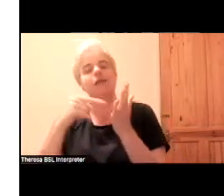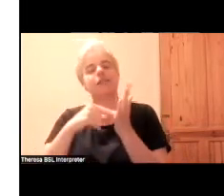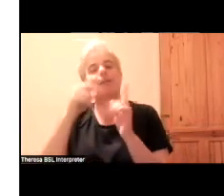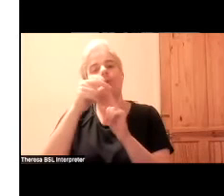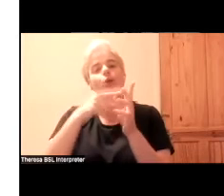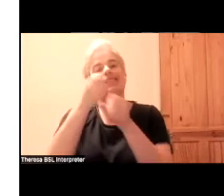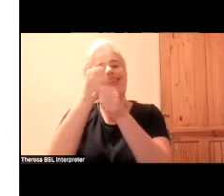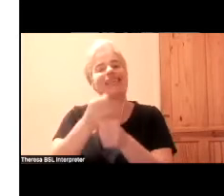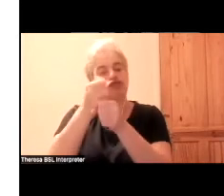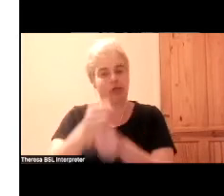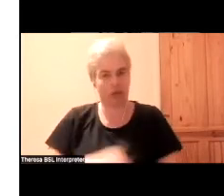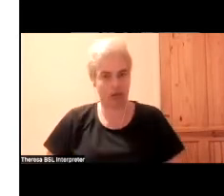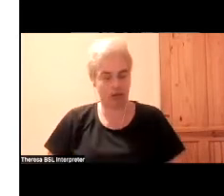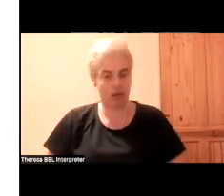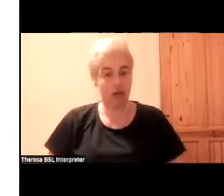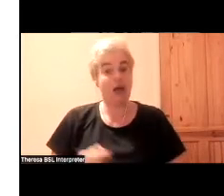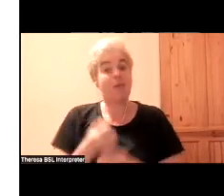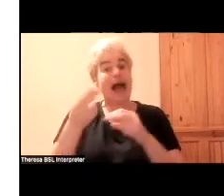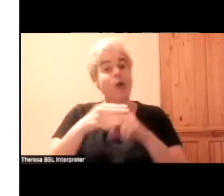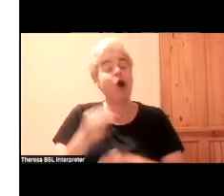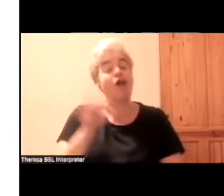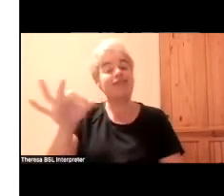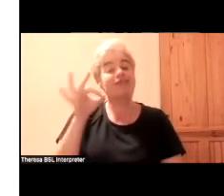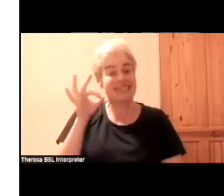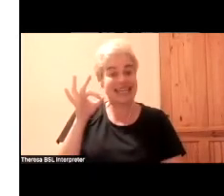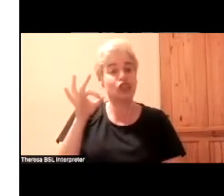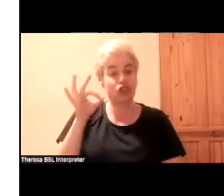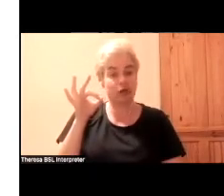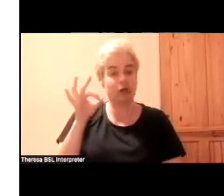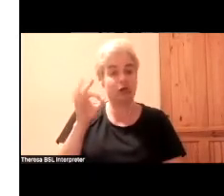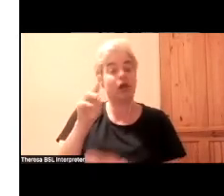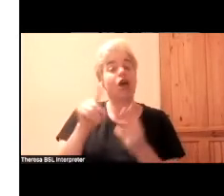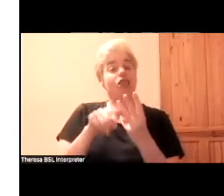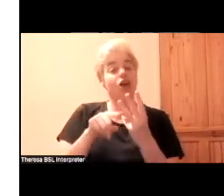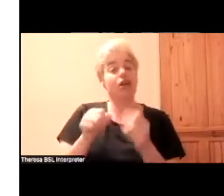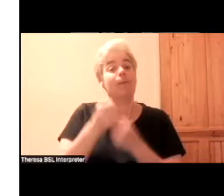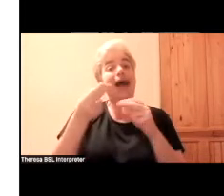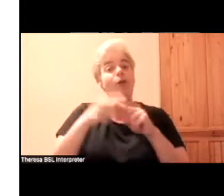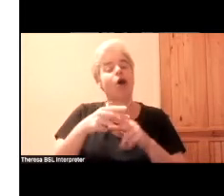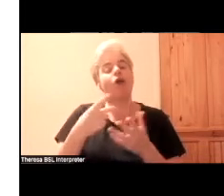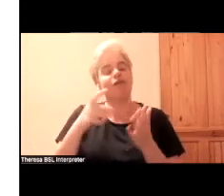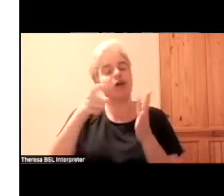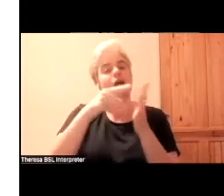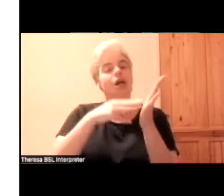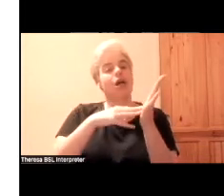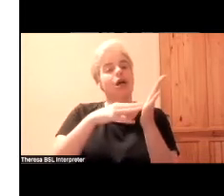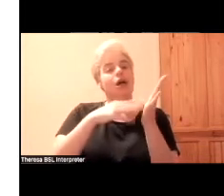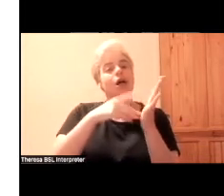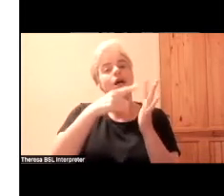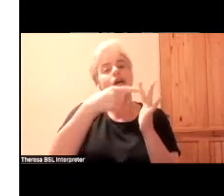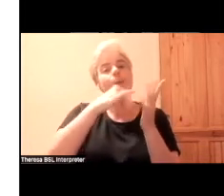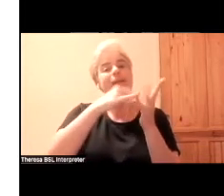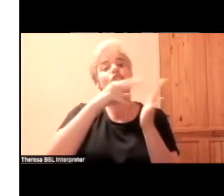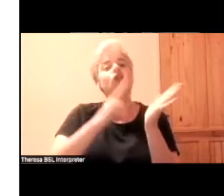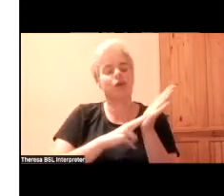The power of invitation. And thirdly, the power of commission. The